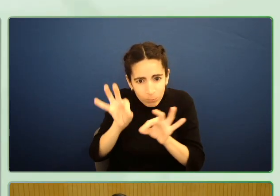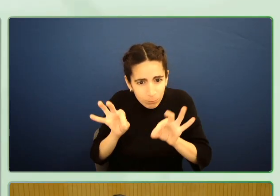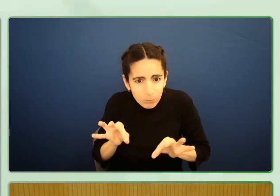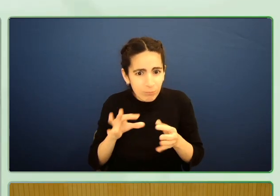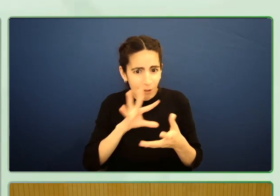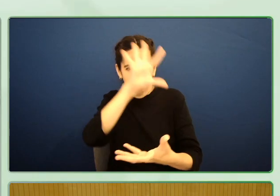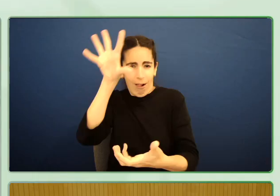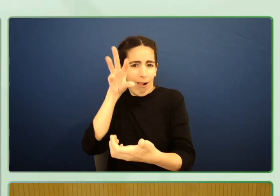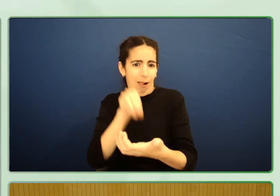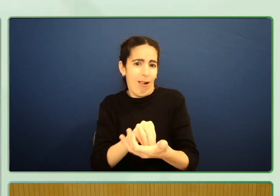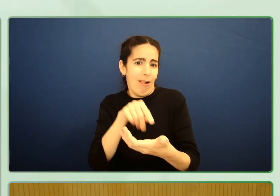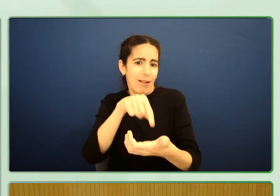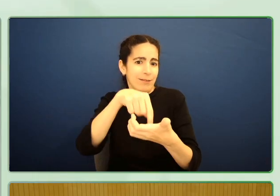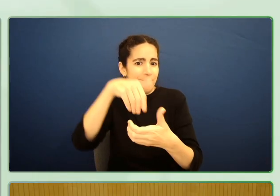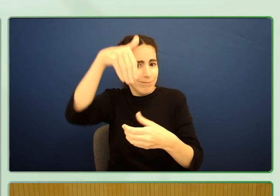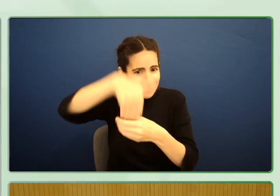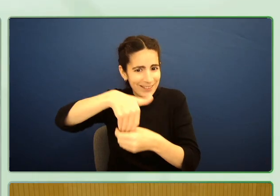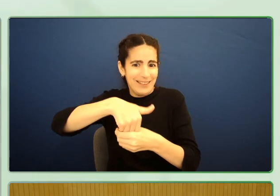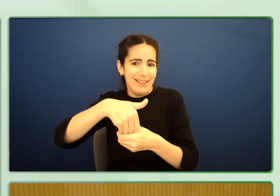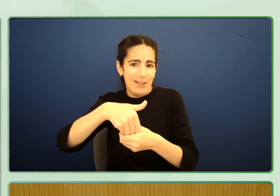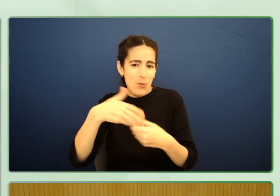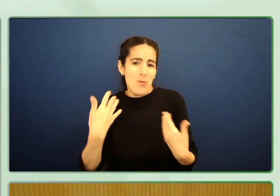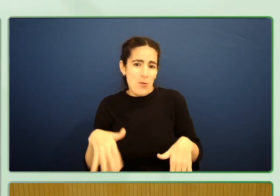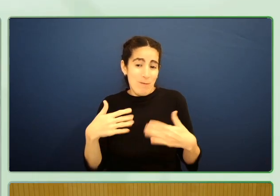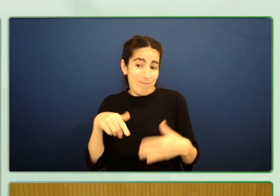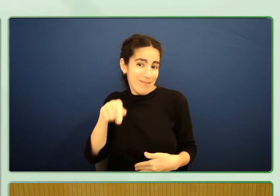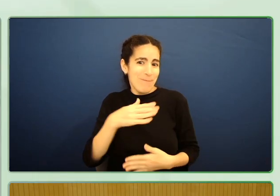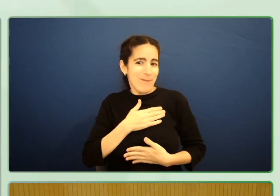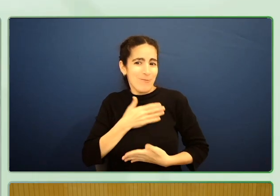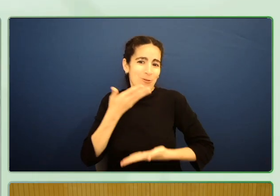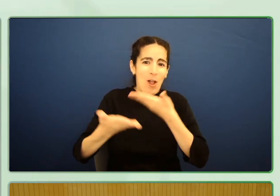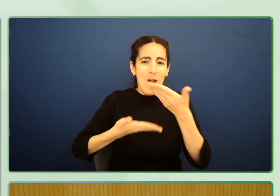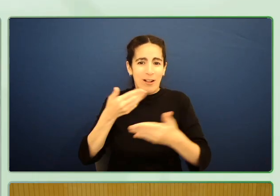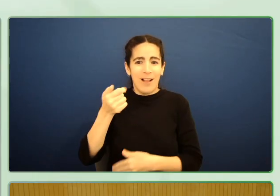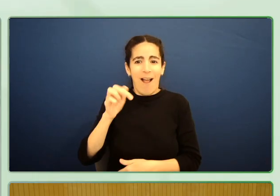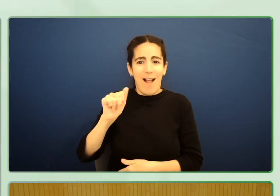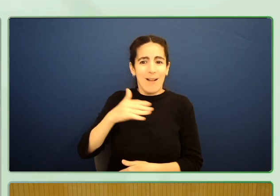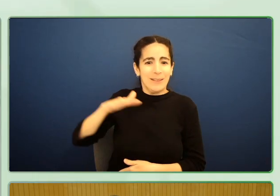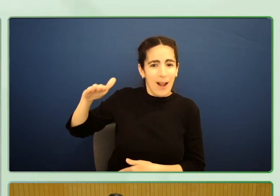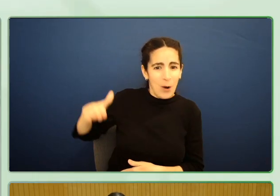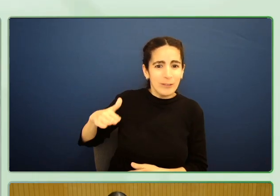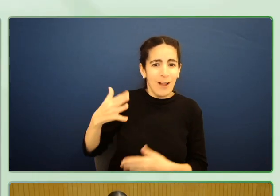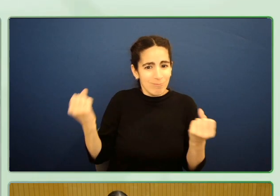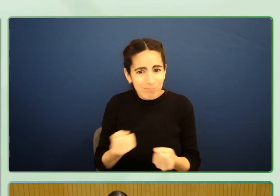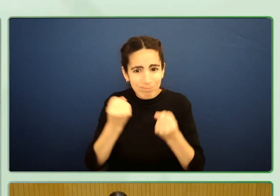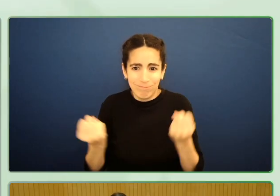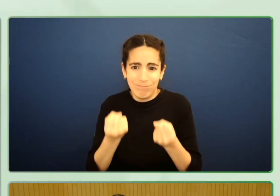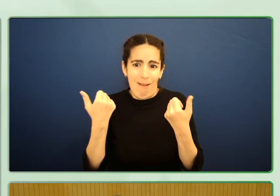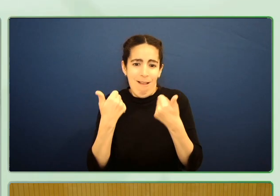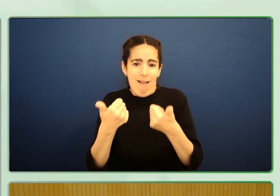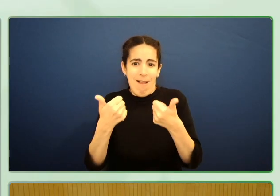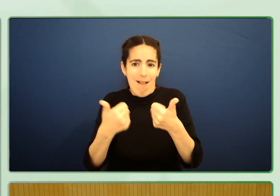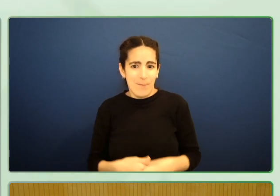my Tara, my daughter. And you then go to the speech therapy part where you can play. It's very interactive, very interesting for